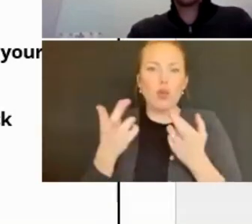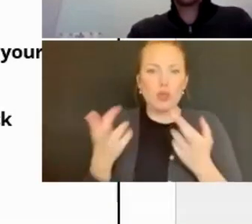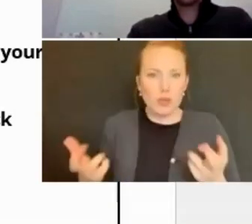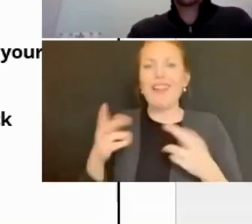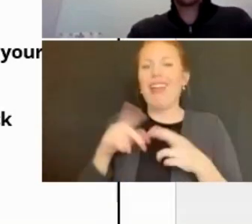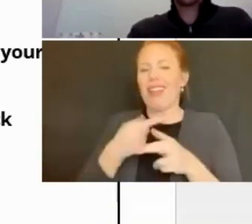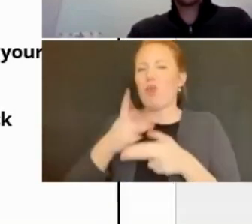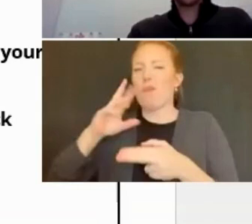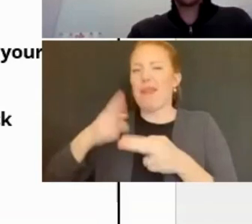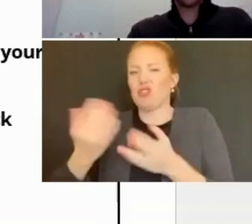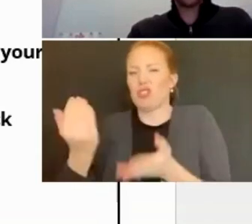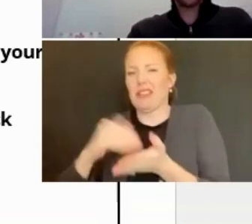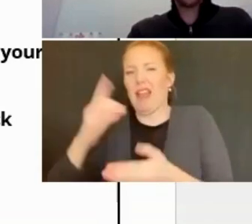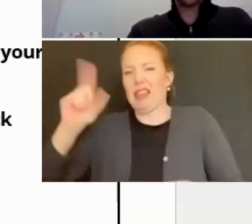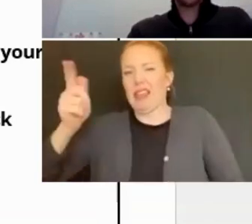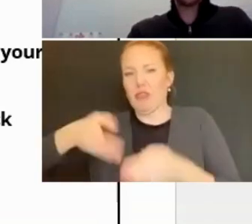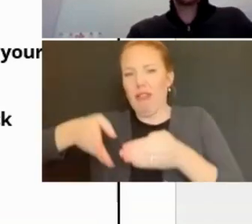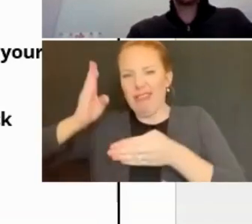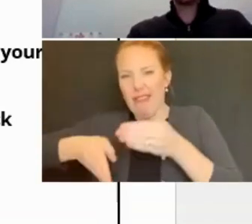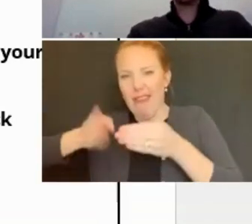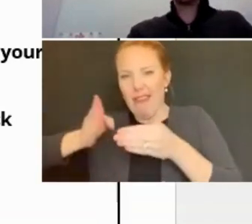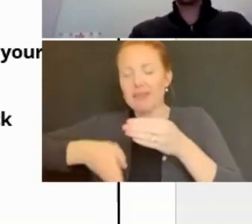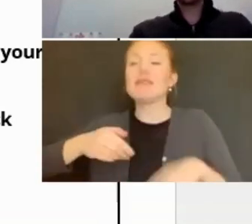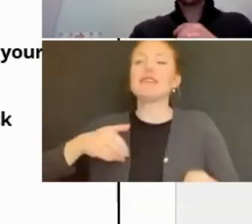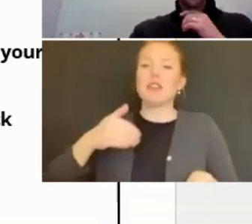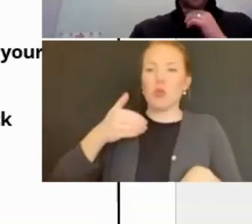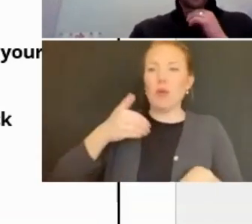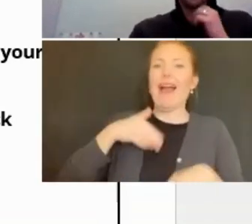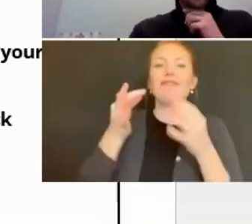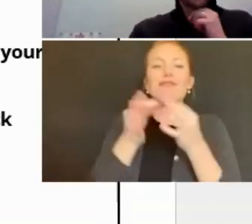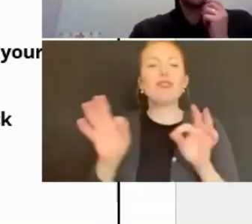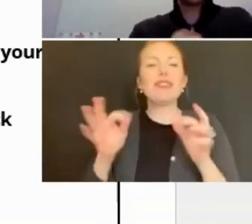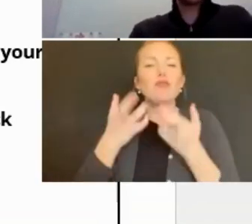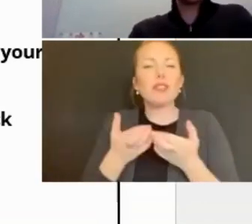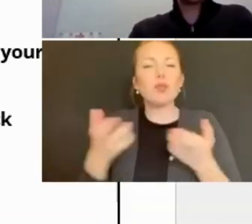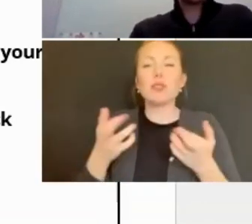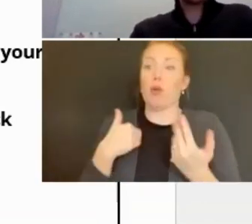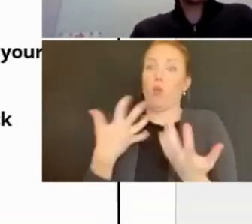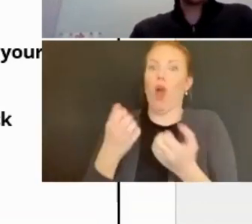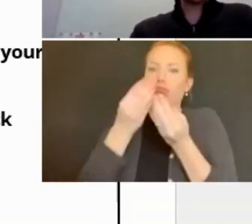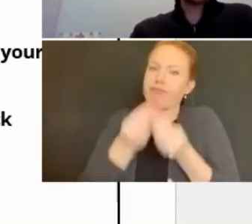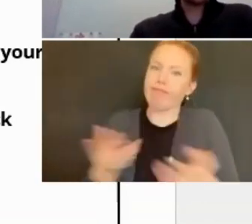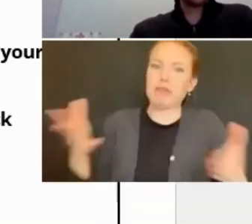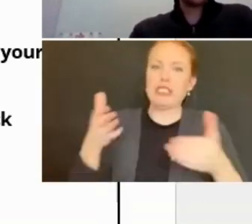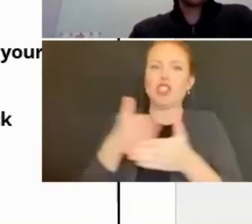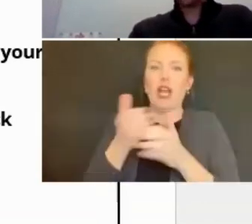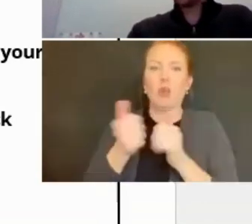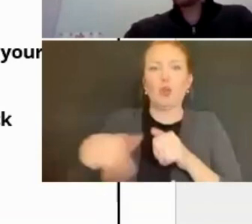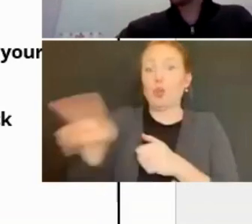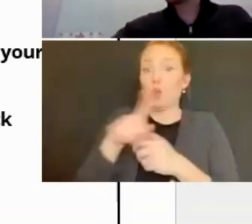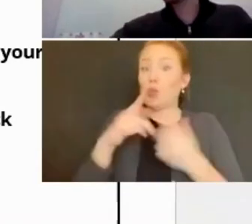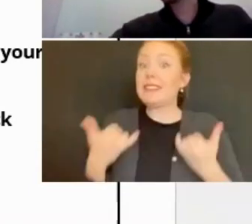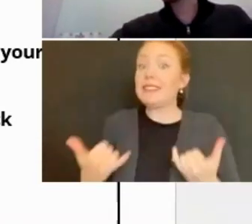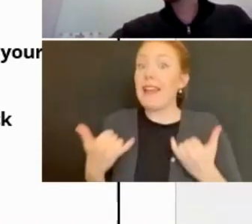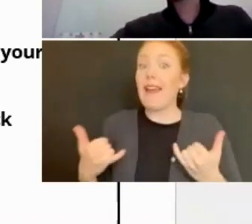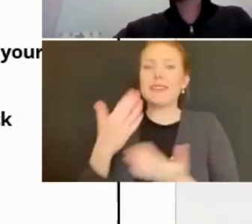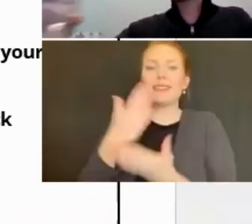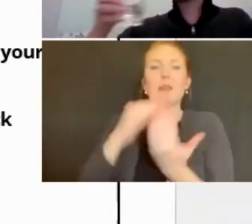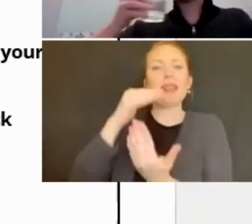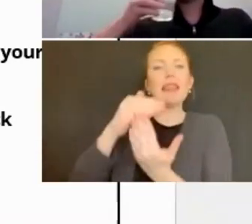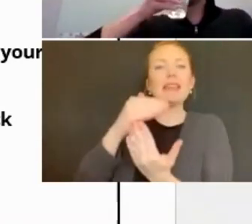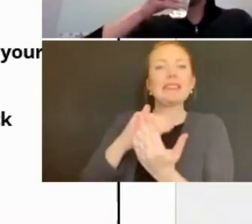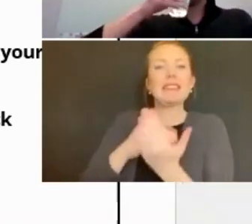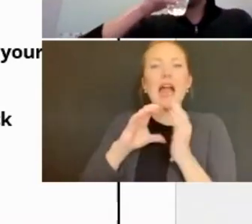at the end. And we have a revolving mix of free resources. And here's one we wanted to share with you today. Some lessons on how to